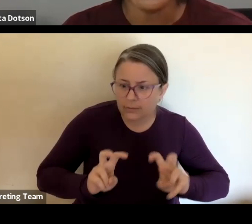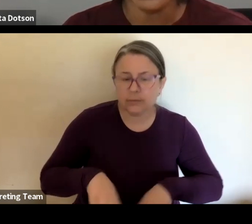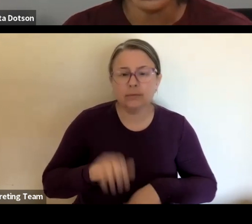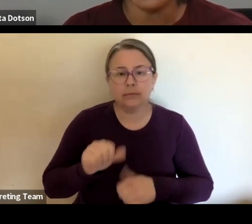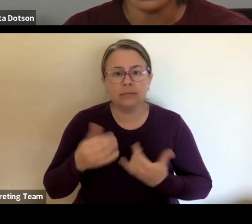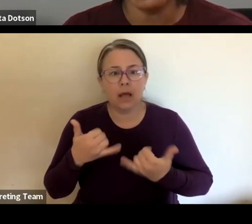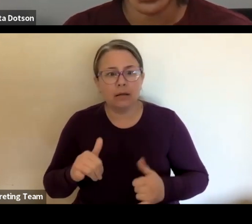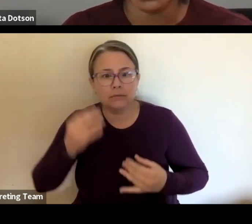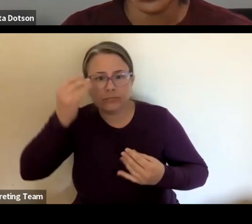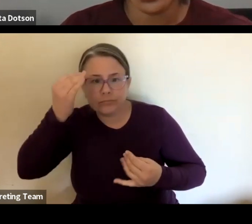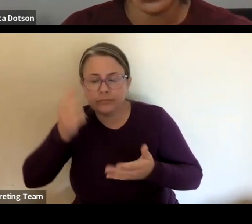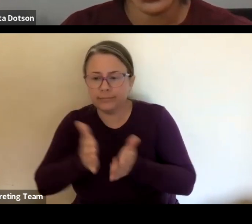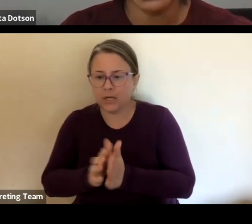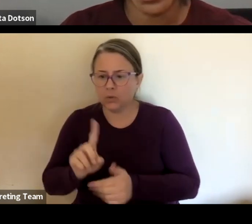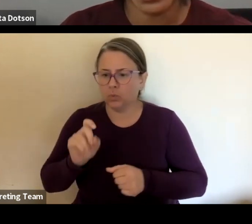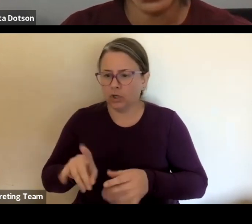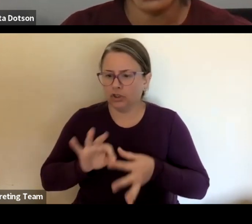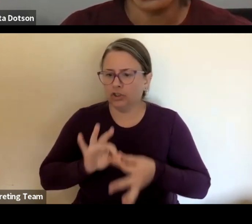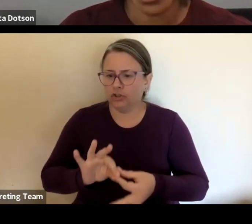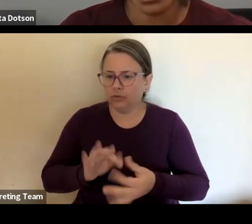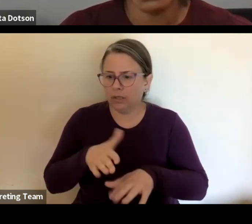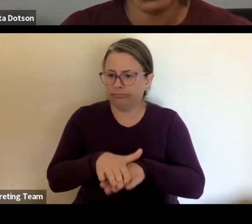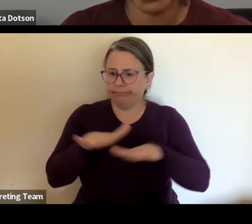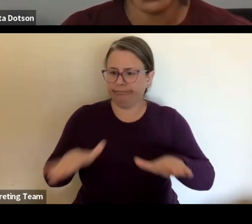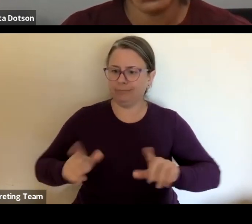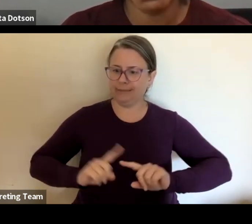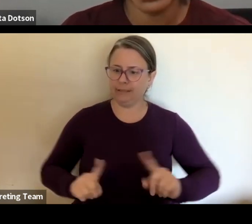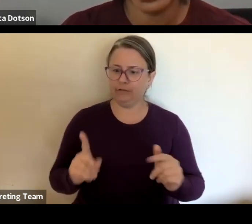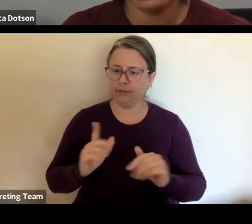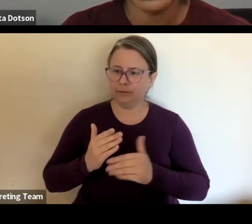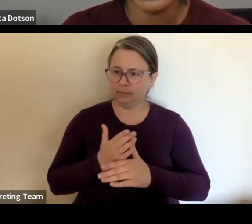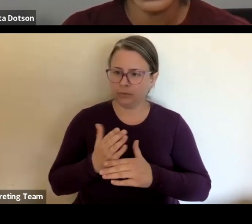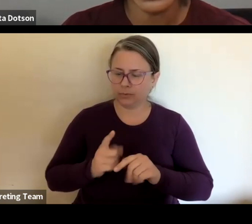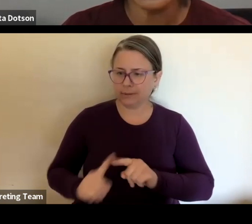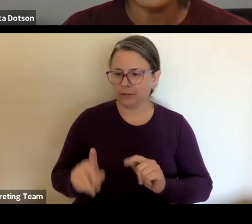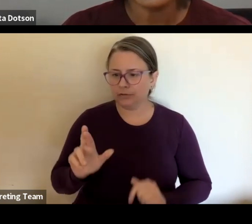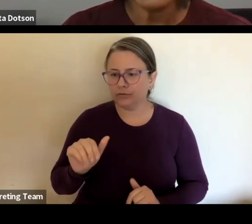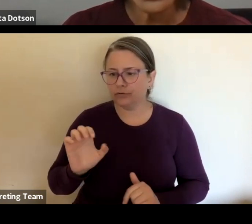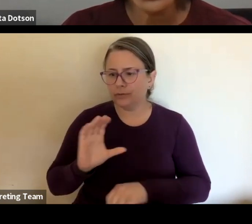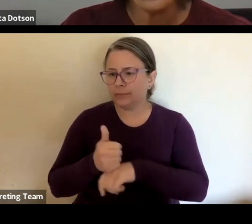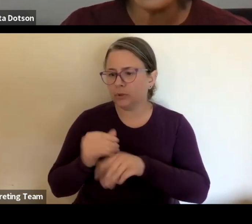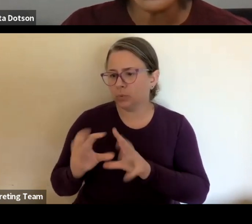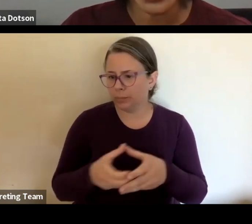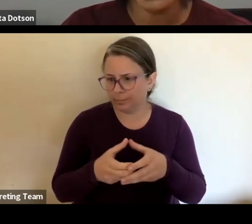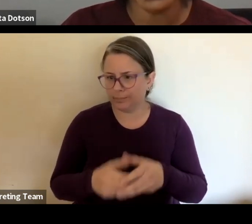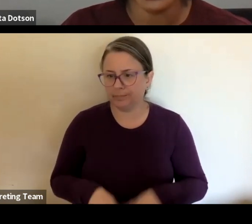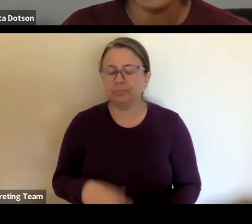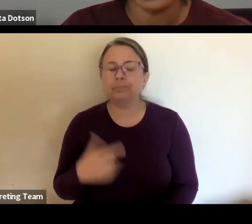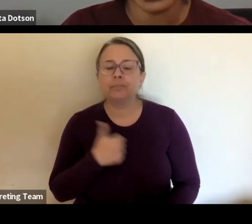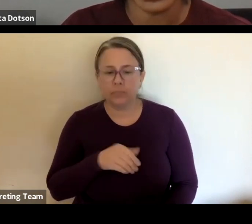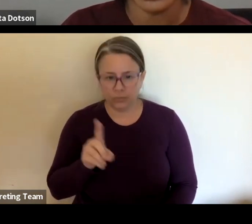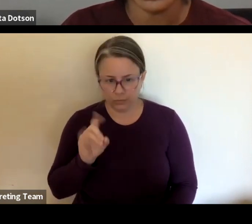did. We got a subsample of Black participants in one of the publicly available data